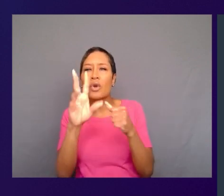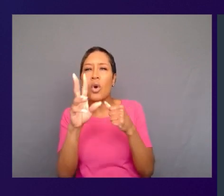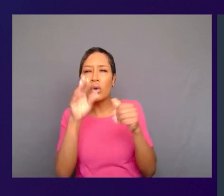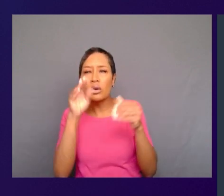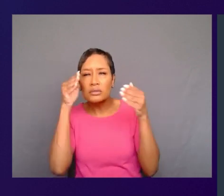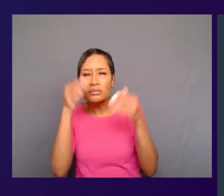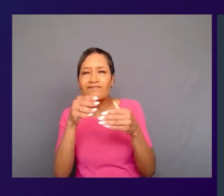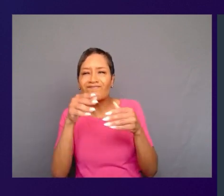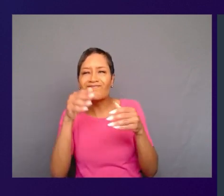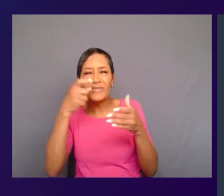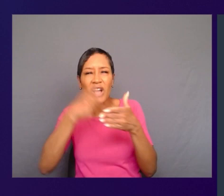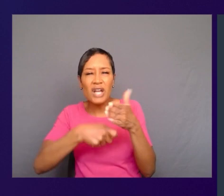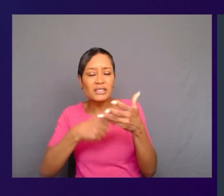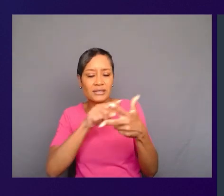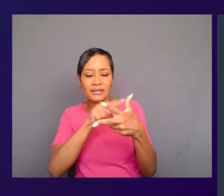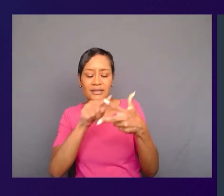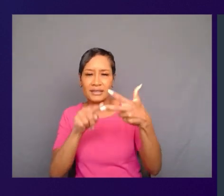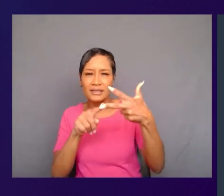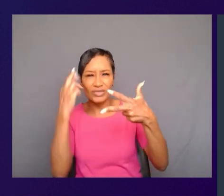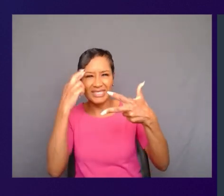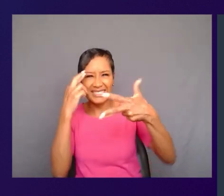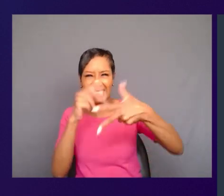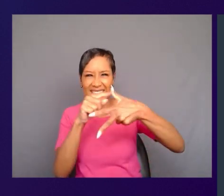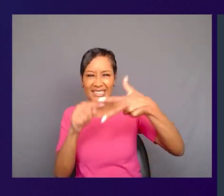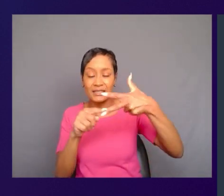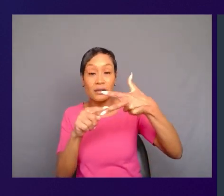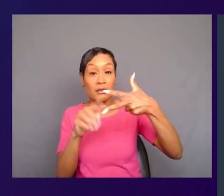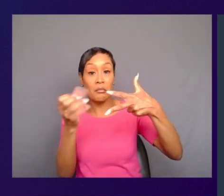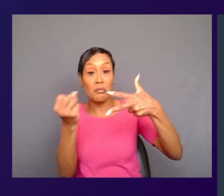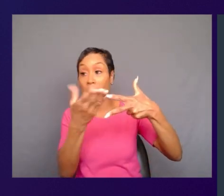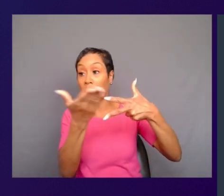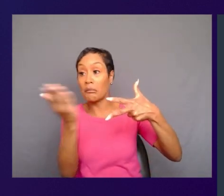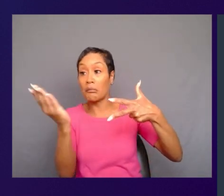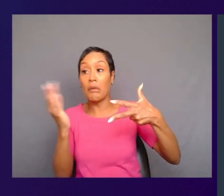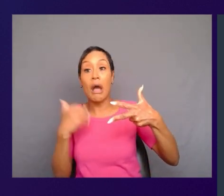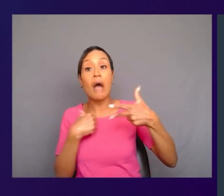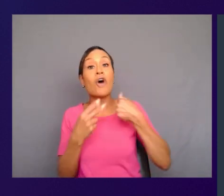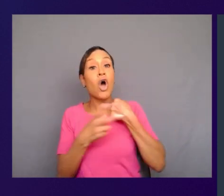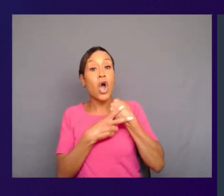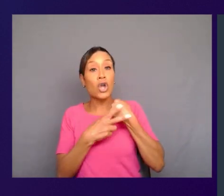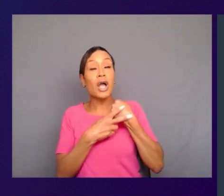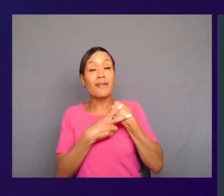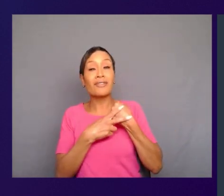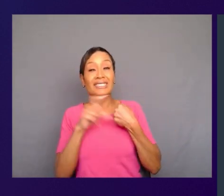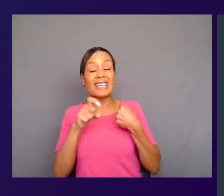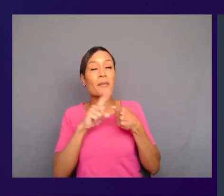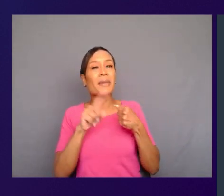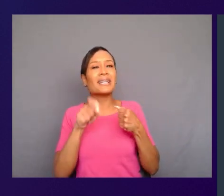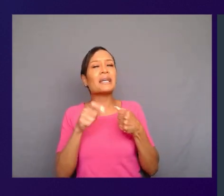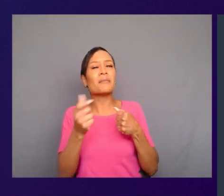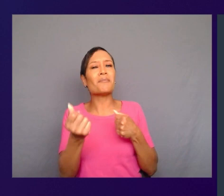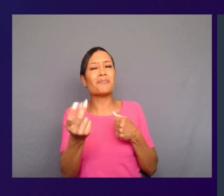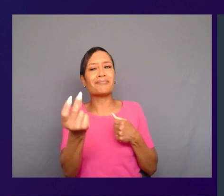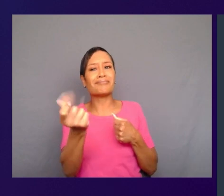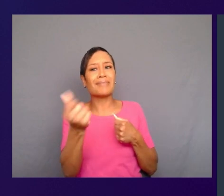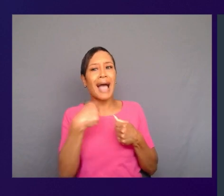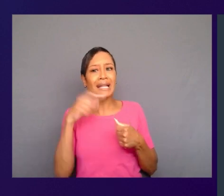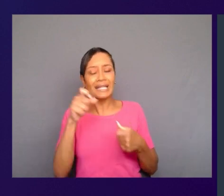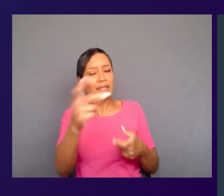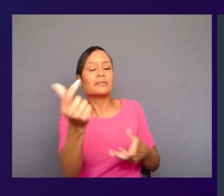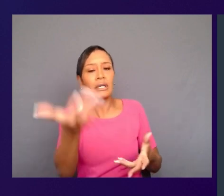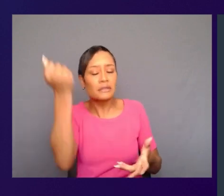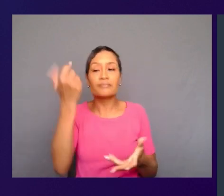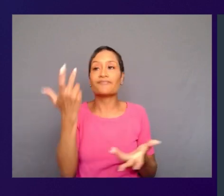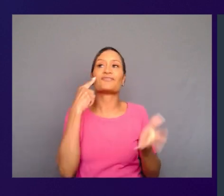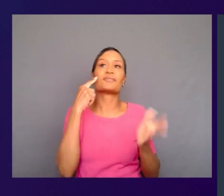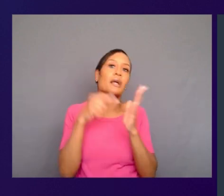few examples. We see a lot of customers that have archive workloads, but who may want their data back really quickly when a need arises. Examples of